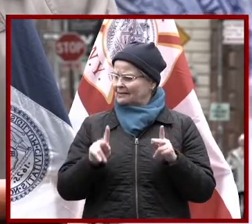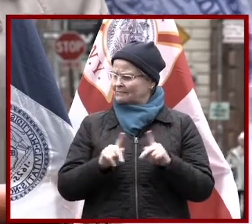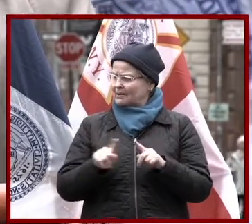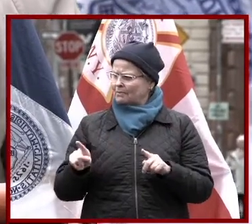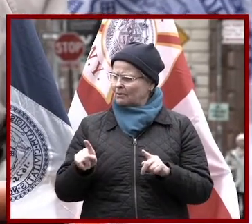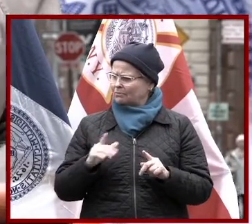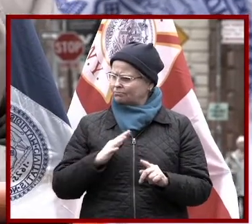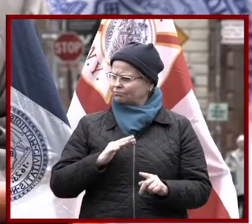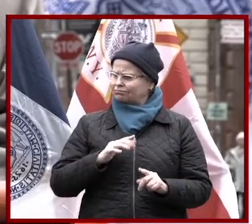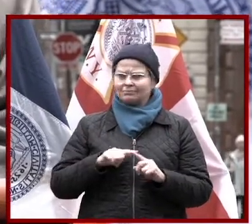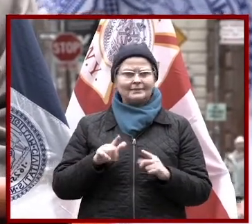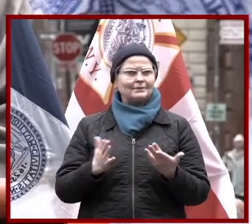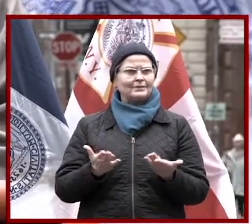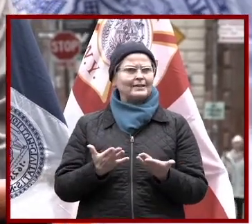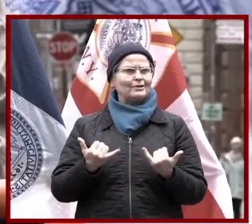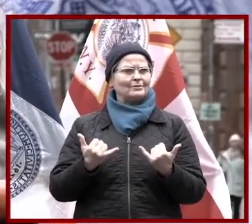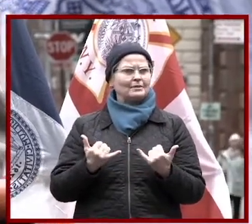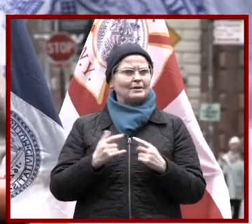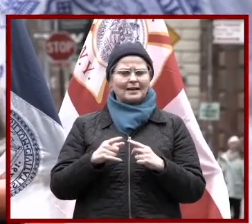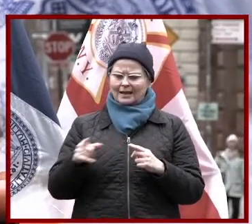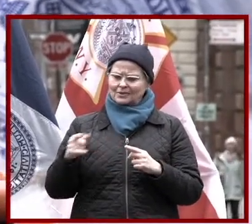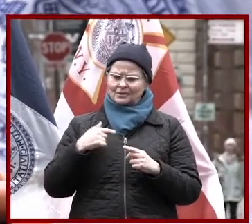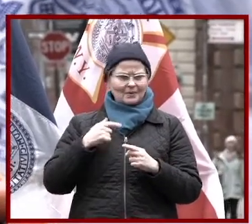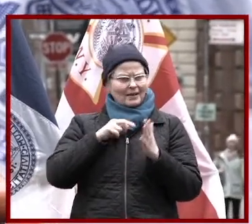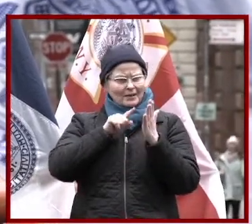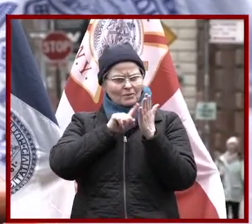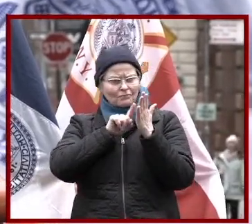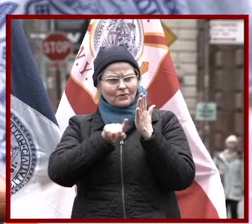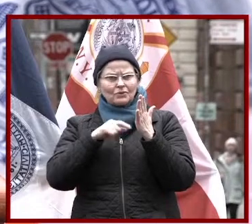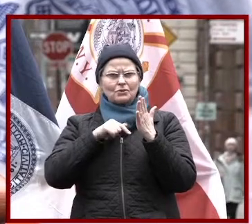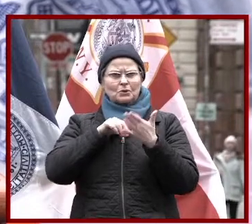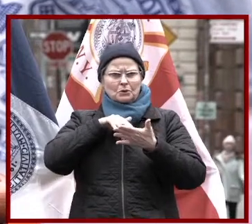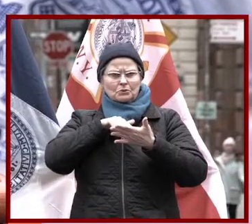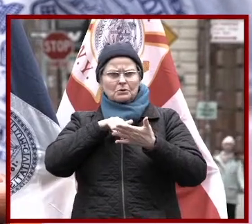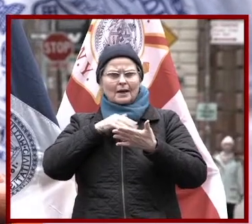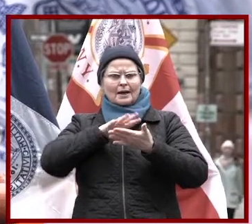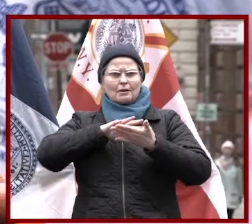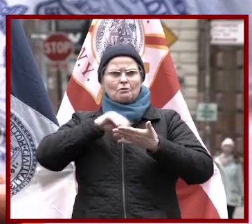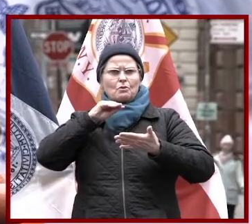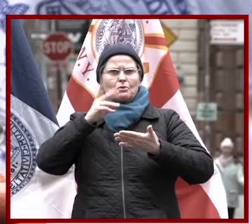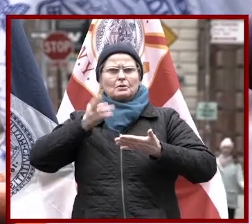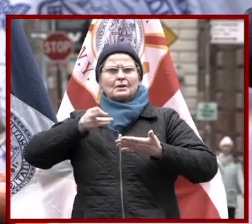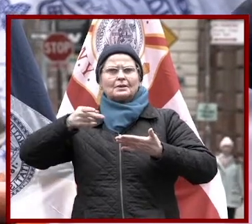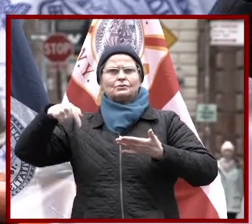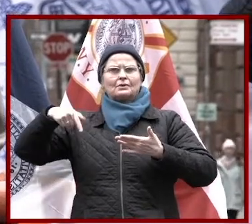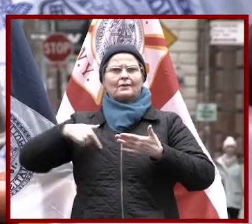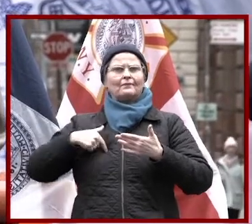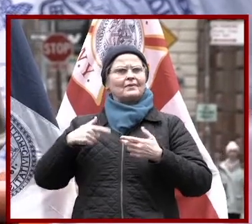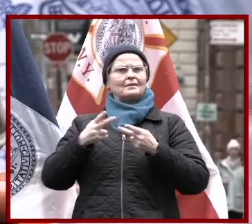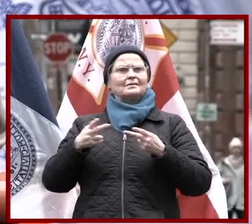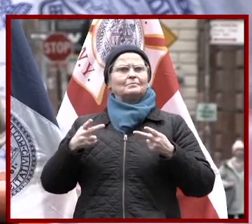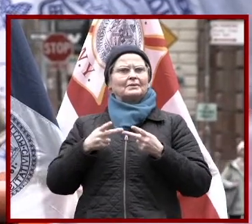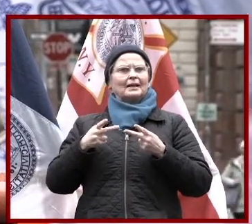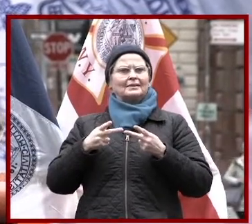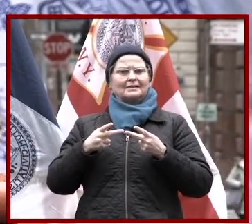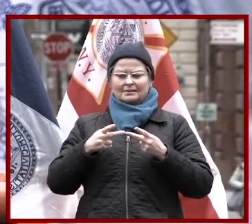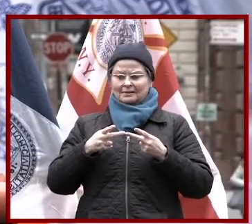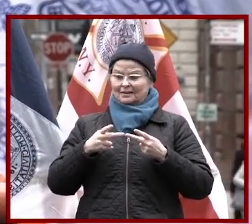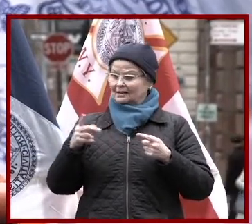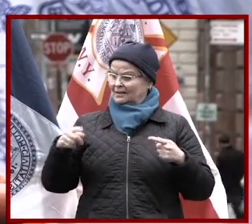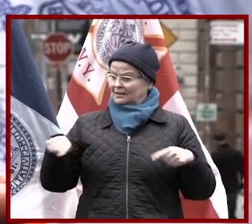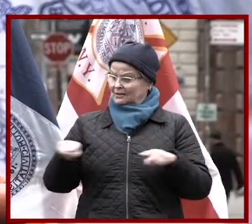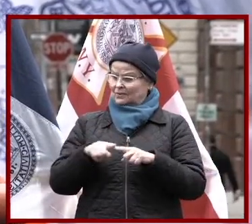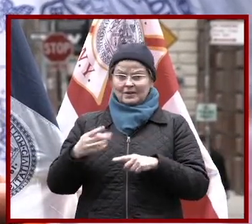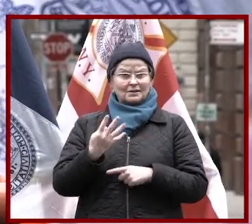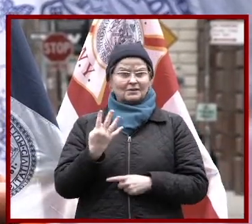understand and learn and remember the history of what happened at this site many years ago. Young people from their youth